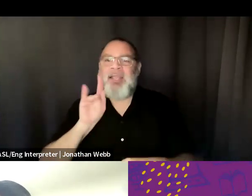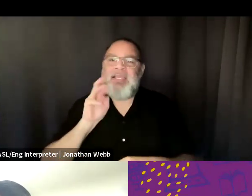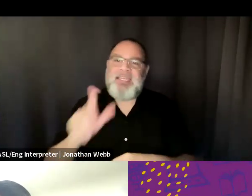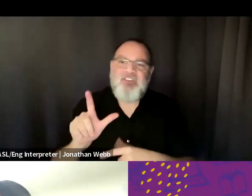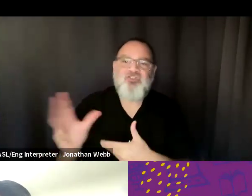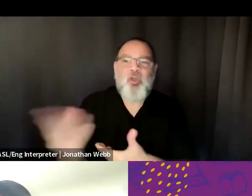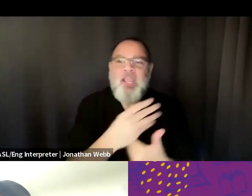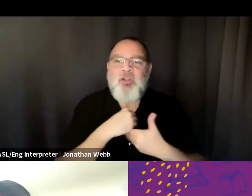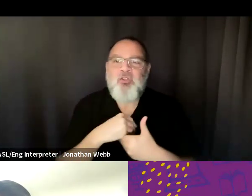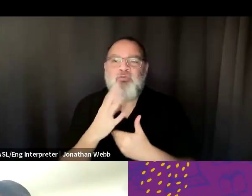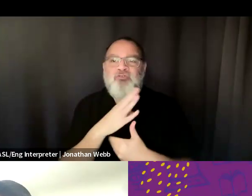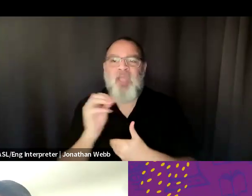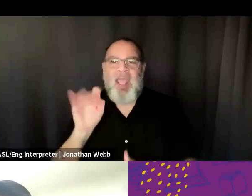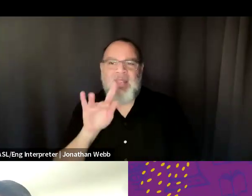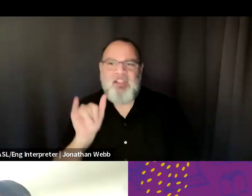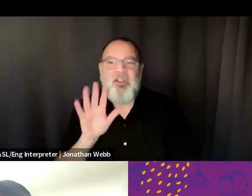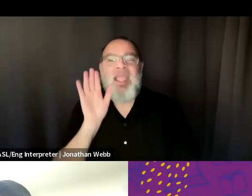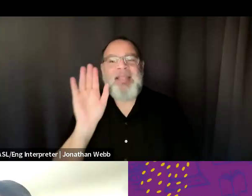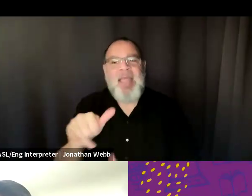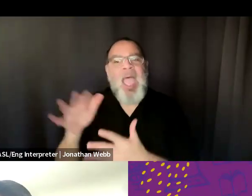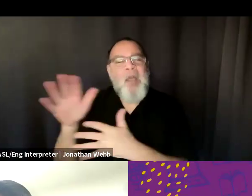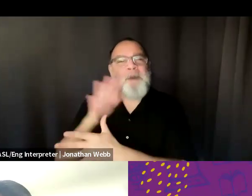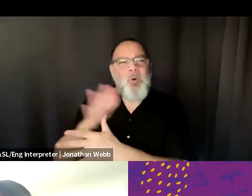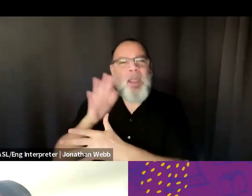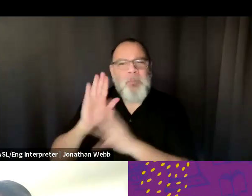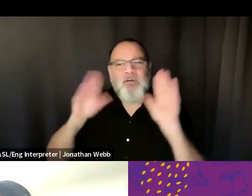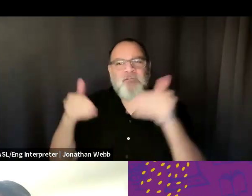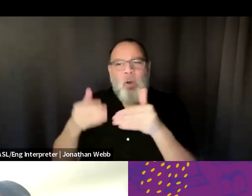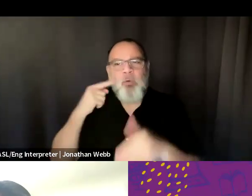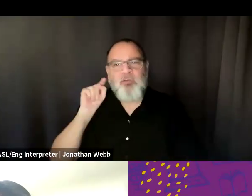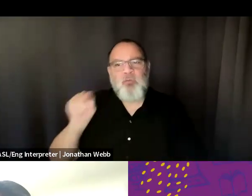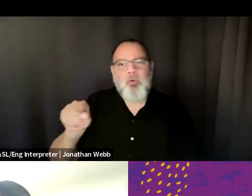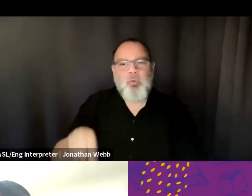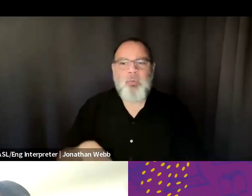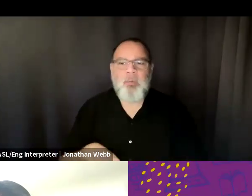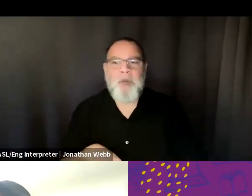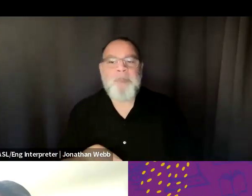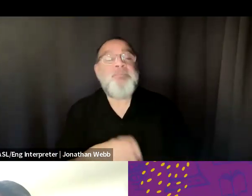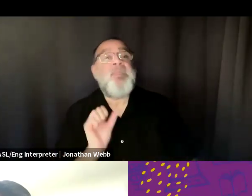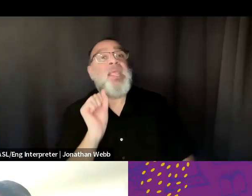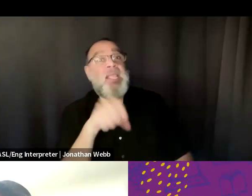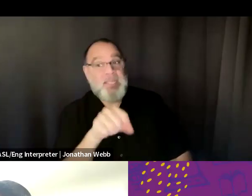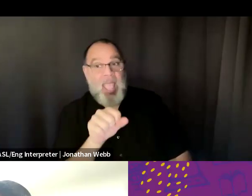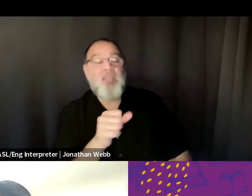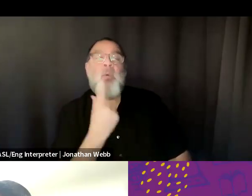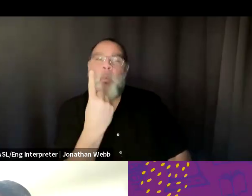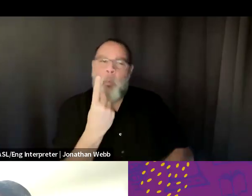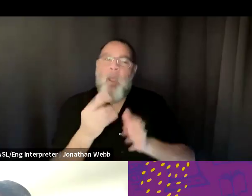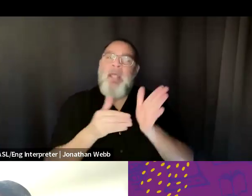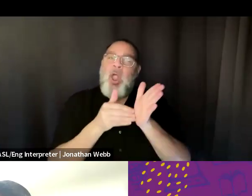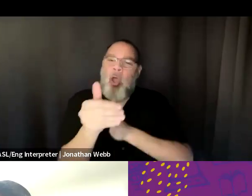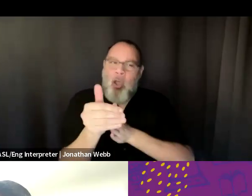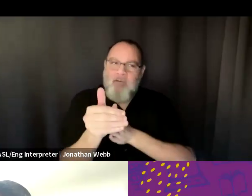like the primary focus area for you? Yes, and then also one we get a lot is training on